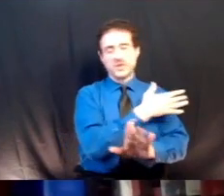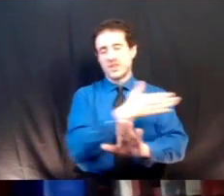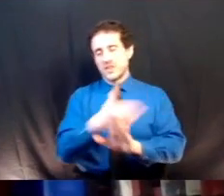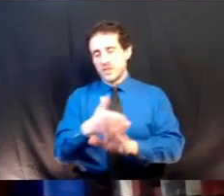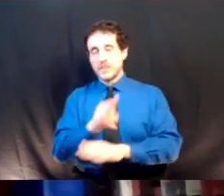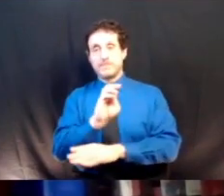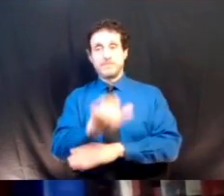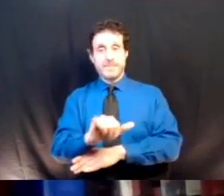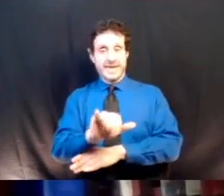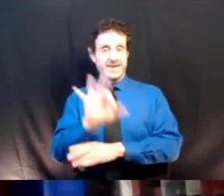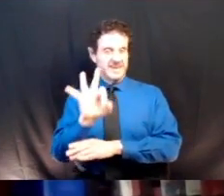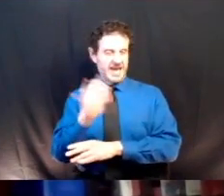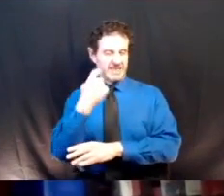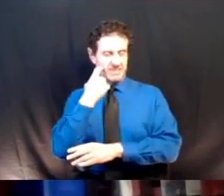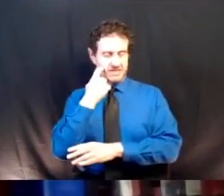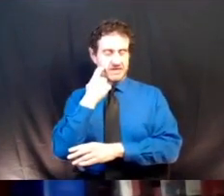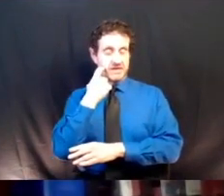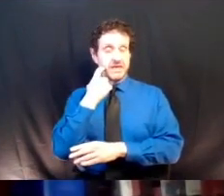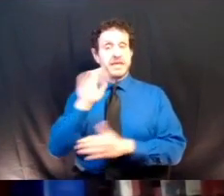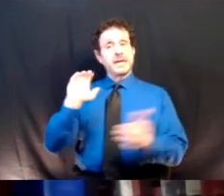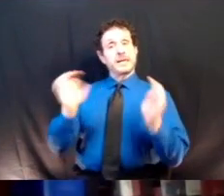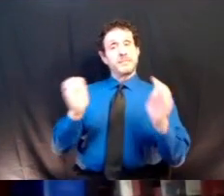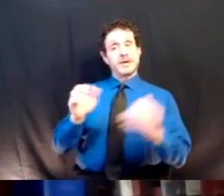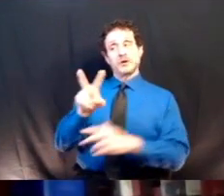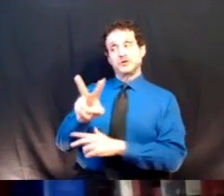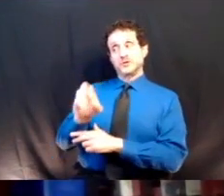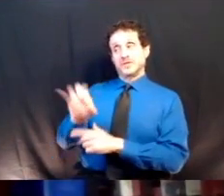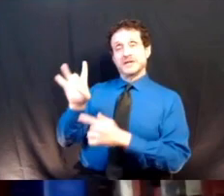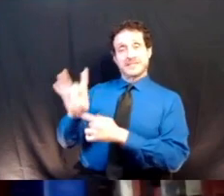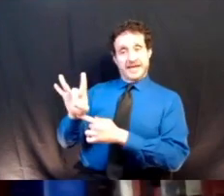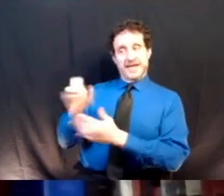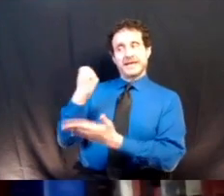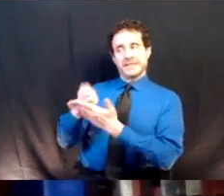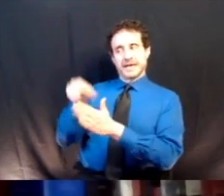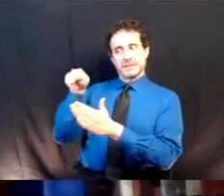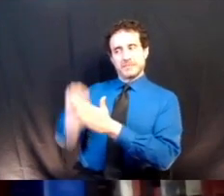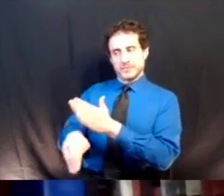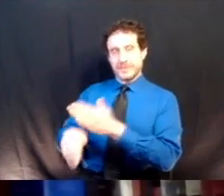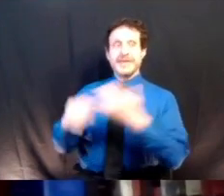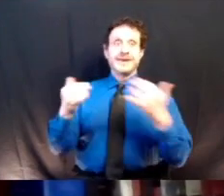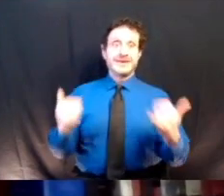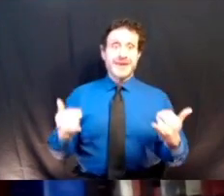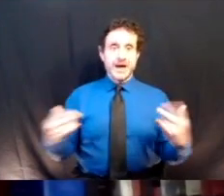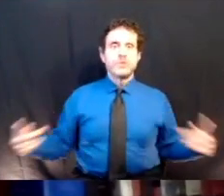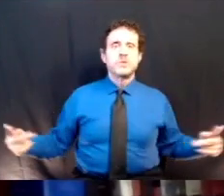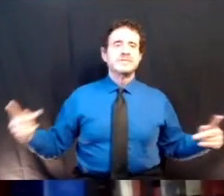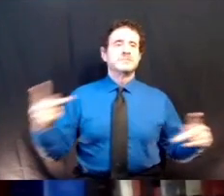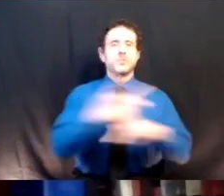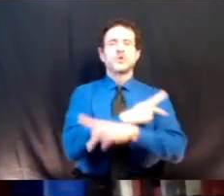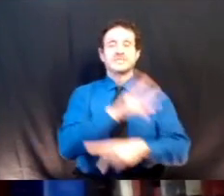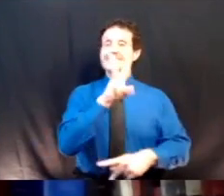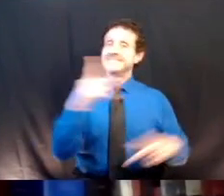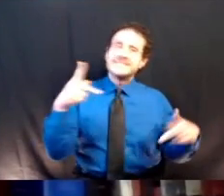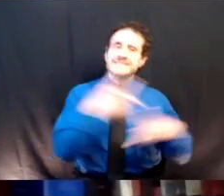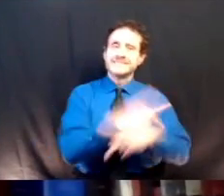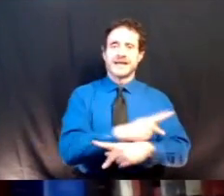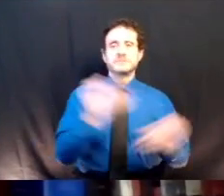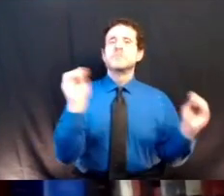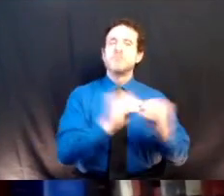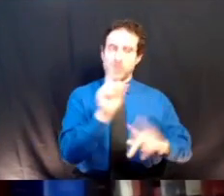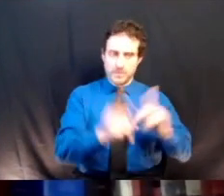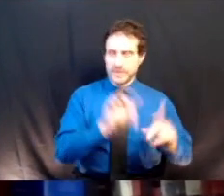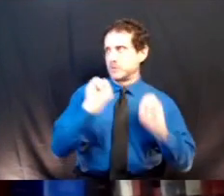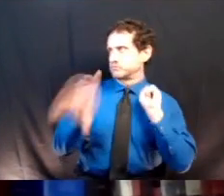6 times as many claims as in the equivalent time period of the 2008-2009 Great